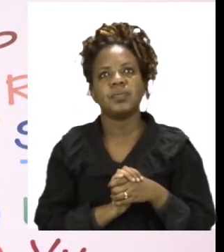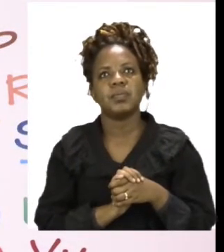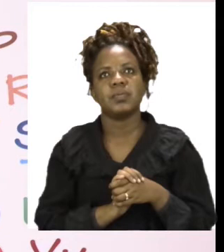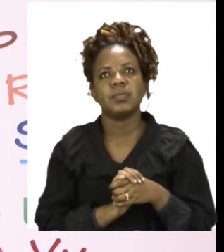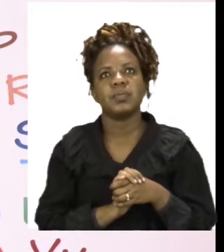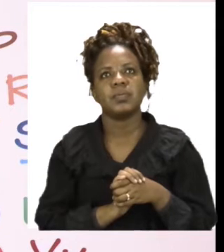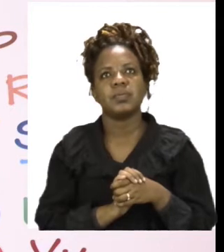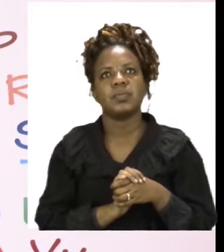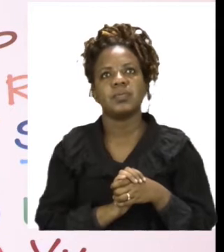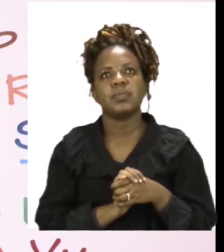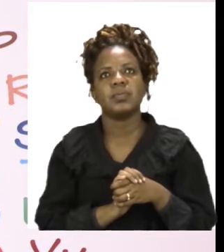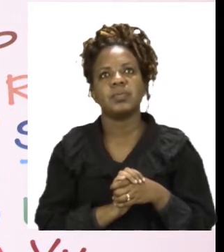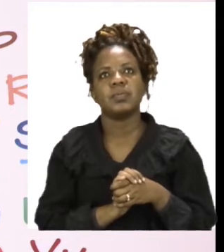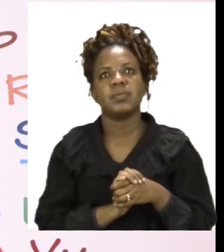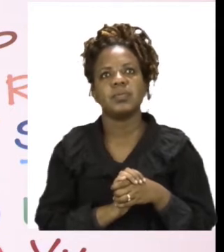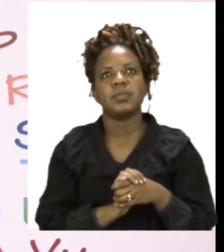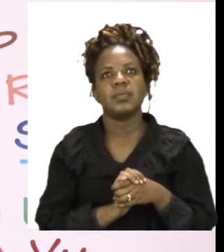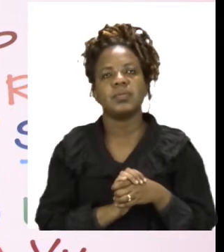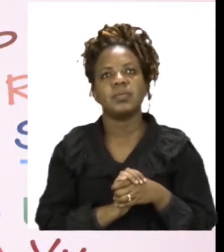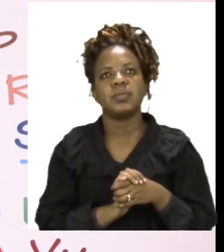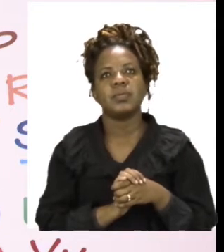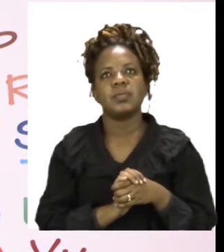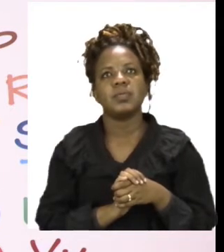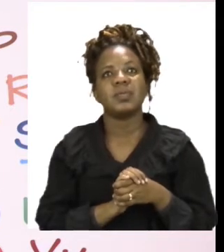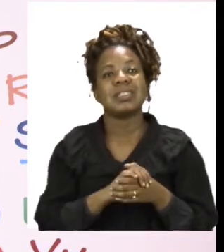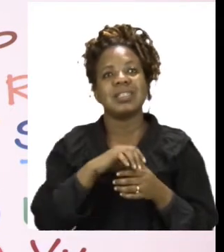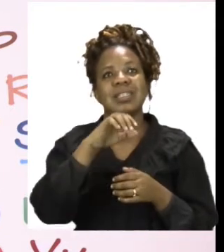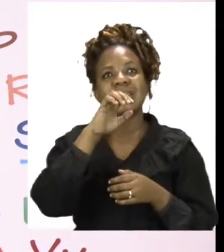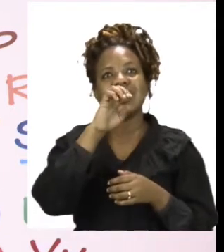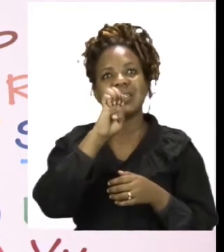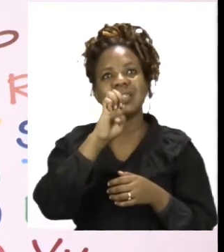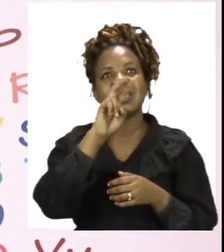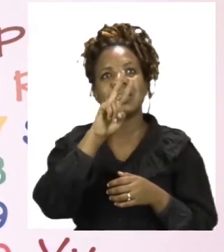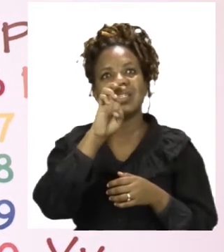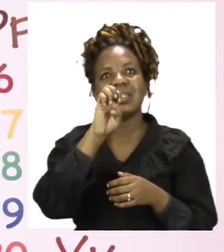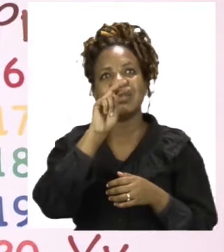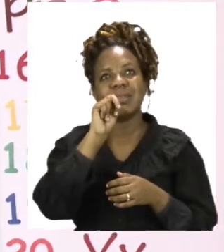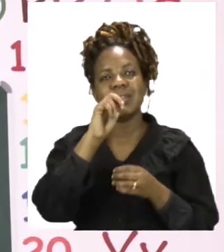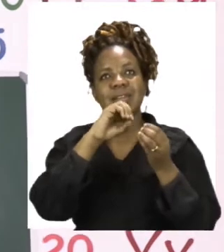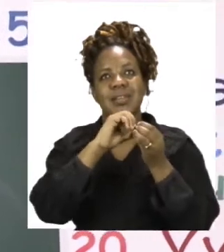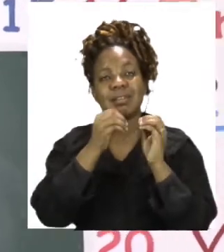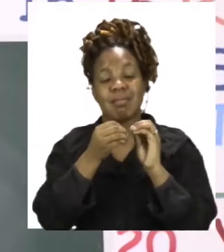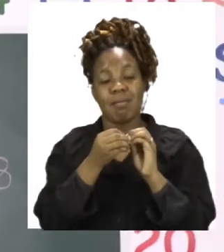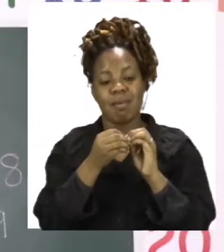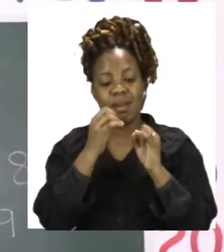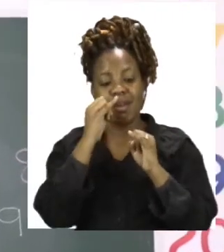board. Now, all the even numbers end with